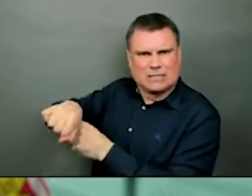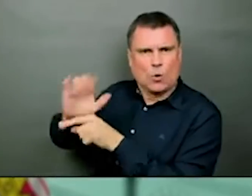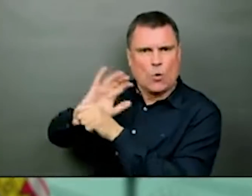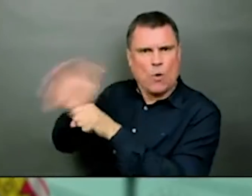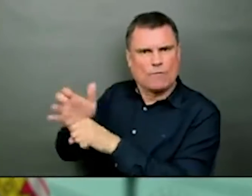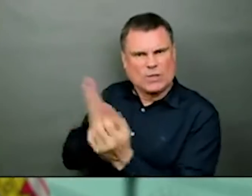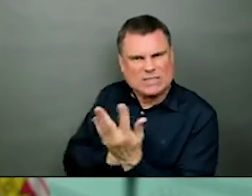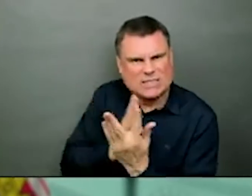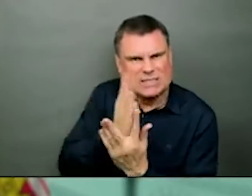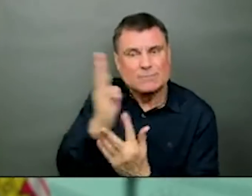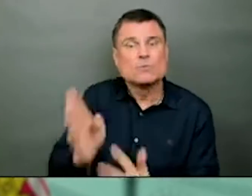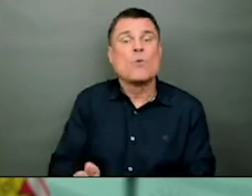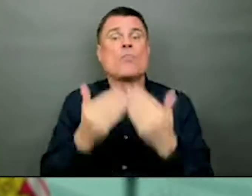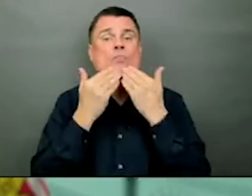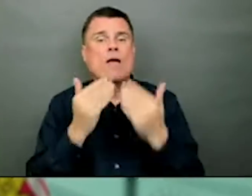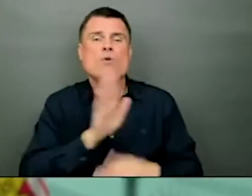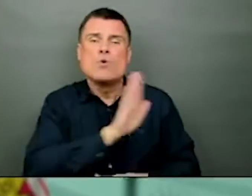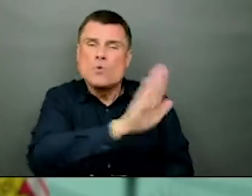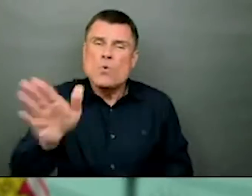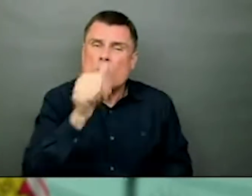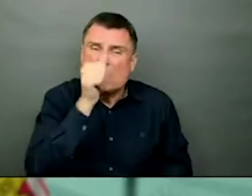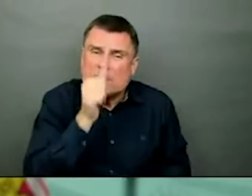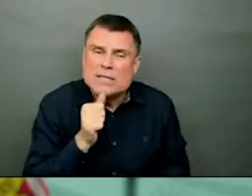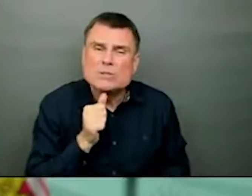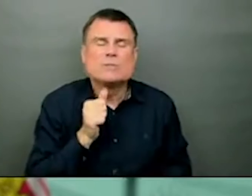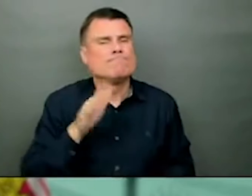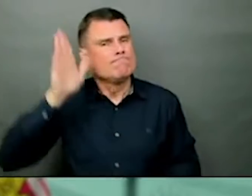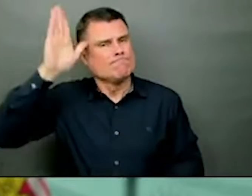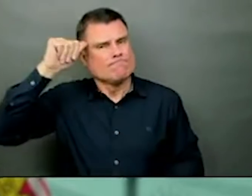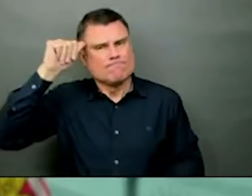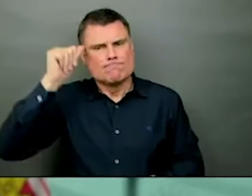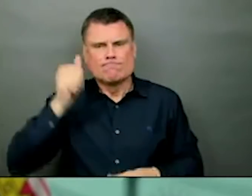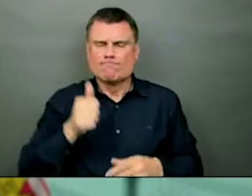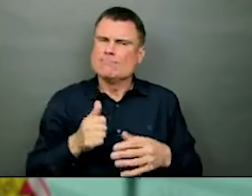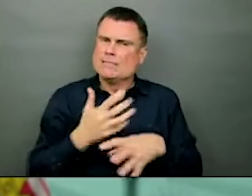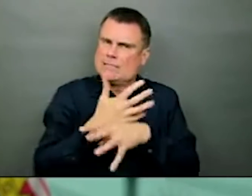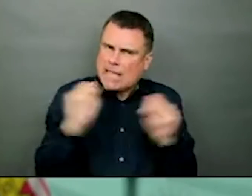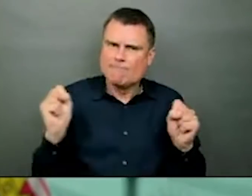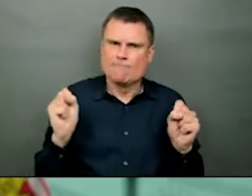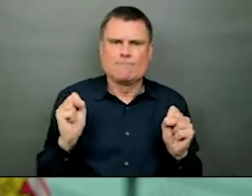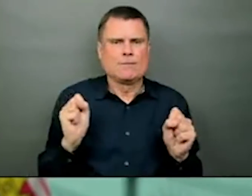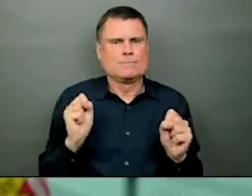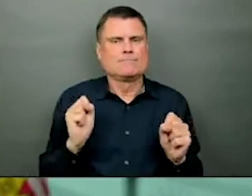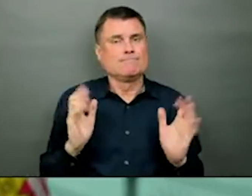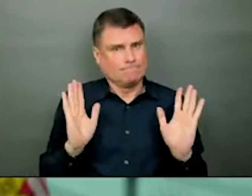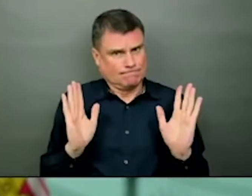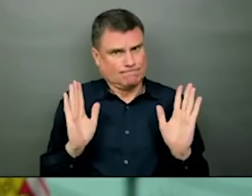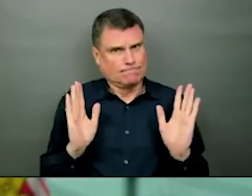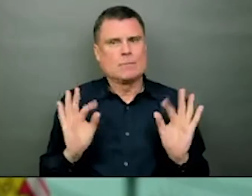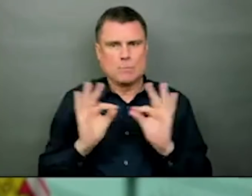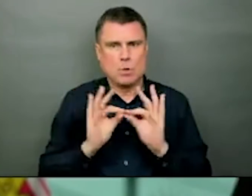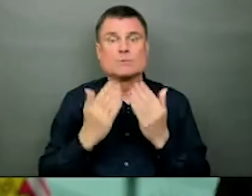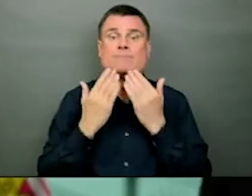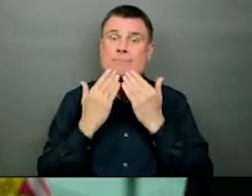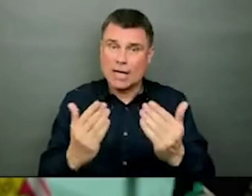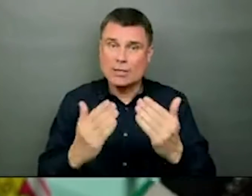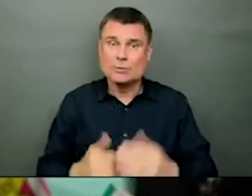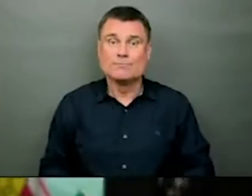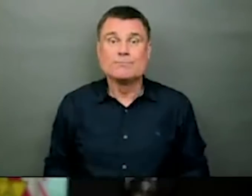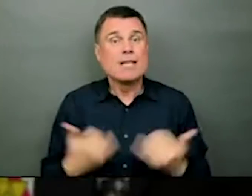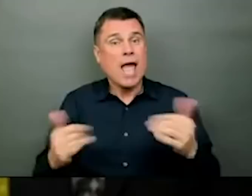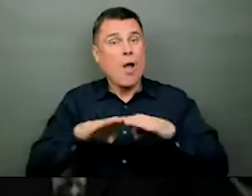and having continued to take the measures that we need to keep us all safe. Thank you. And I'm happy to take any questions.